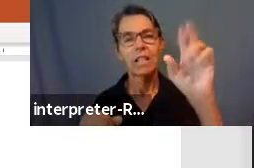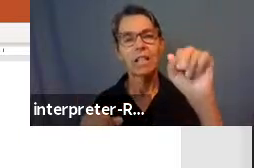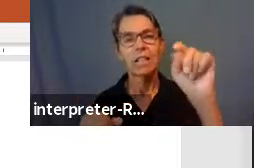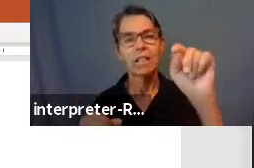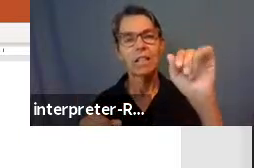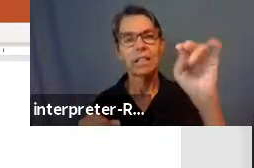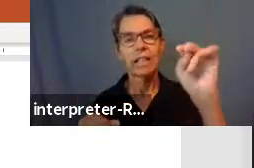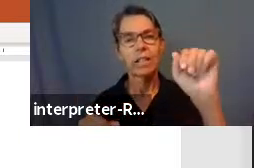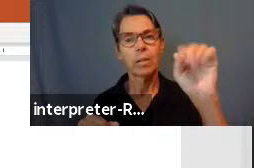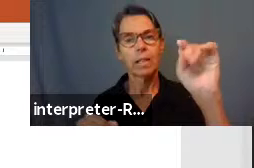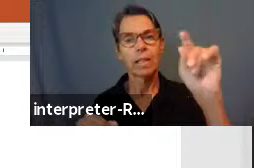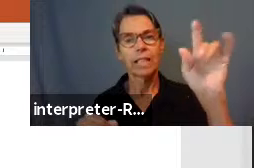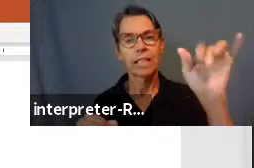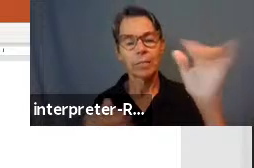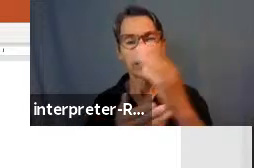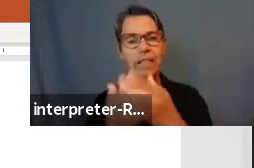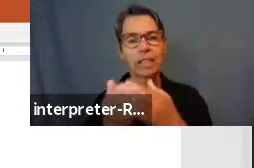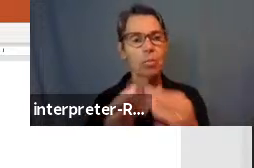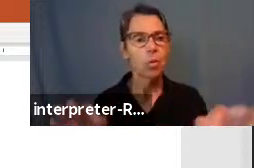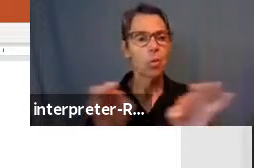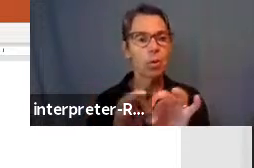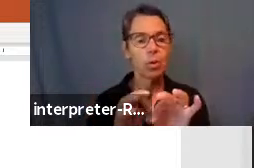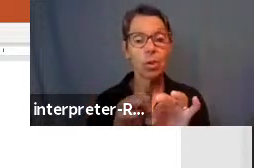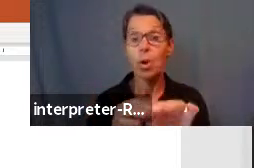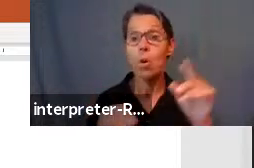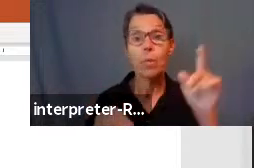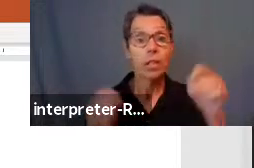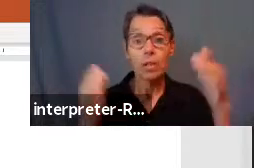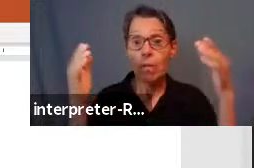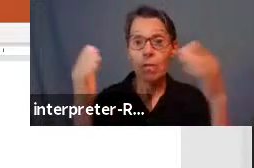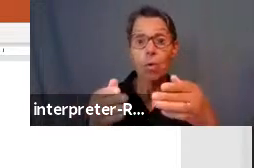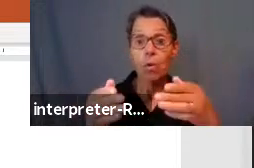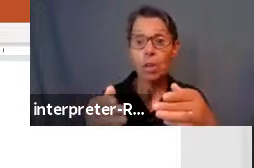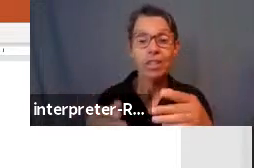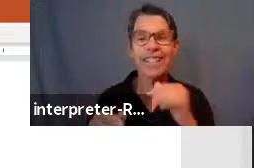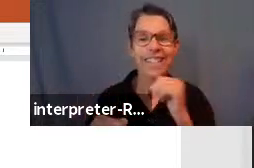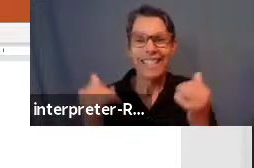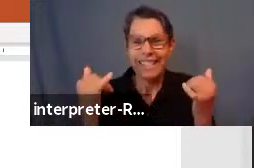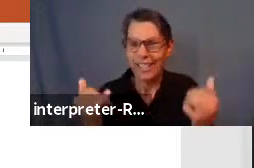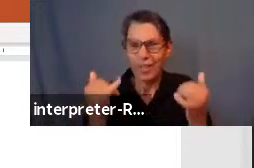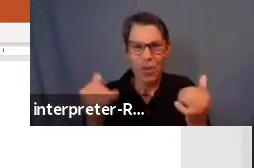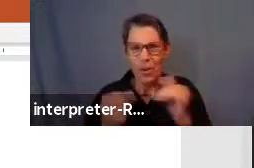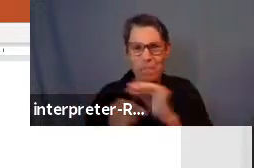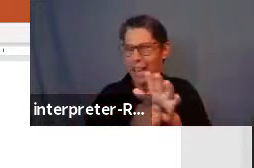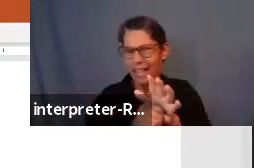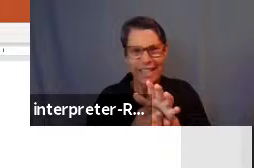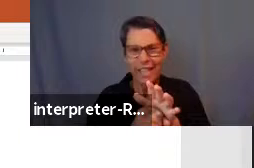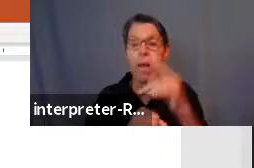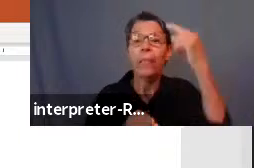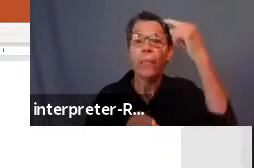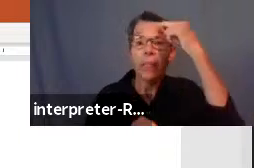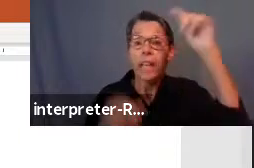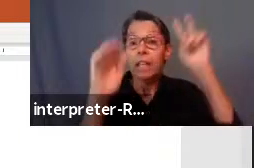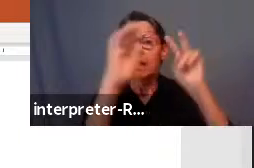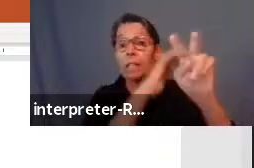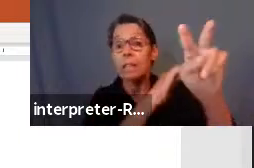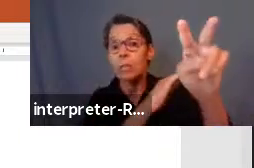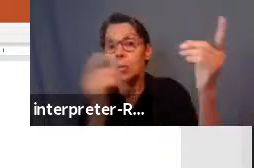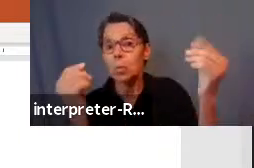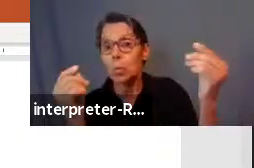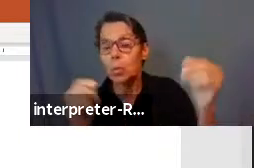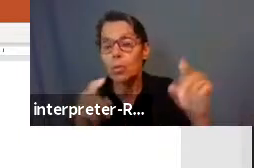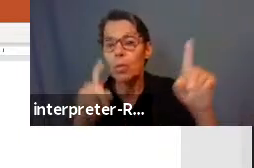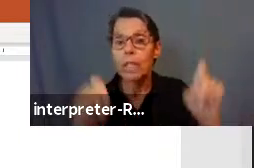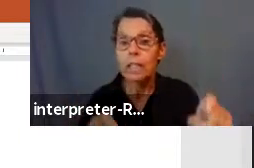day, really, we need to focus on not just the current pandemic, but also begin to where we're going to go with our testing, our